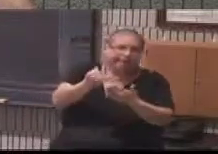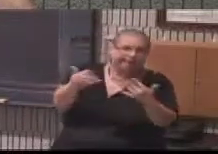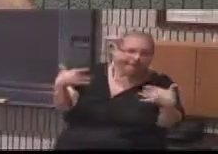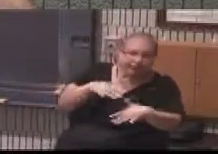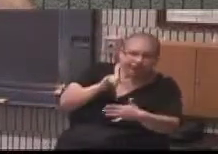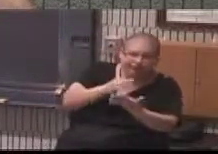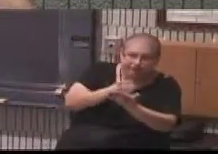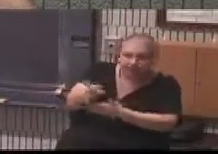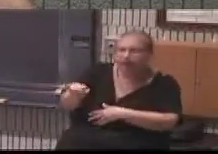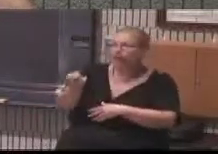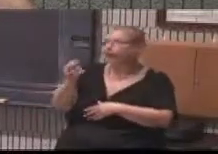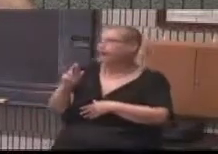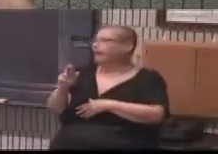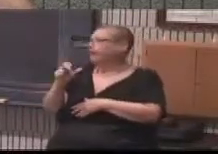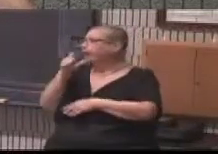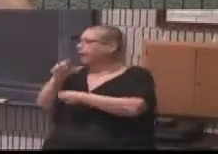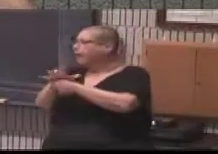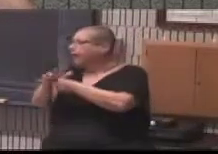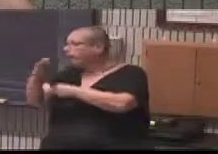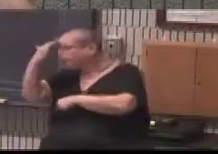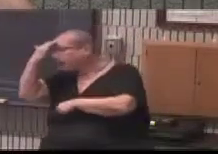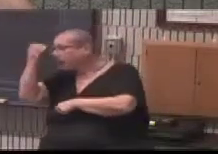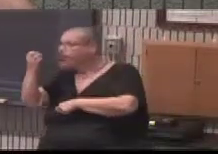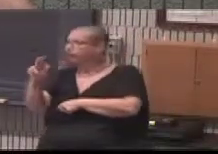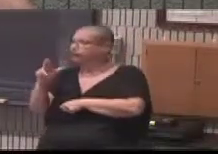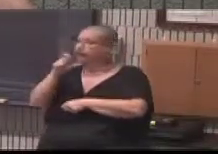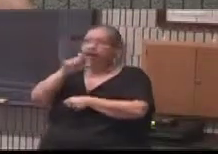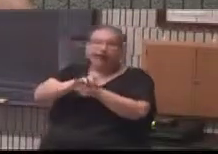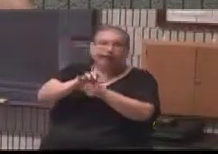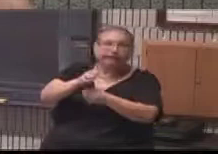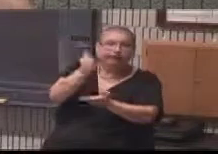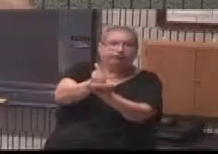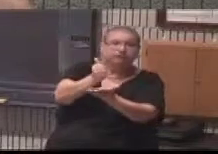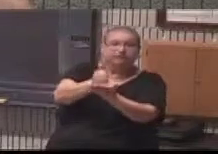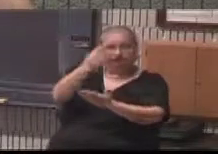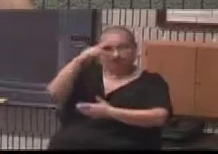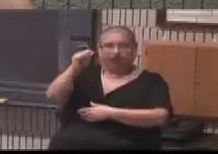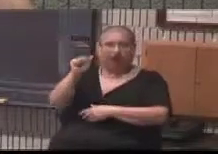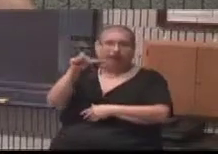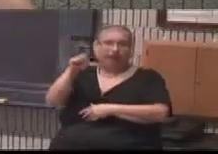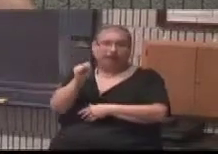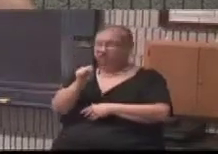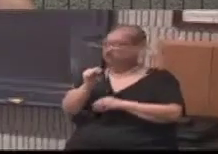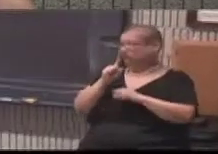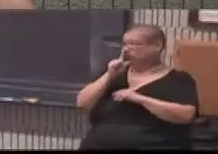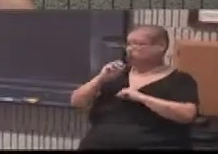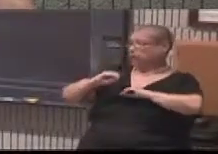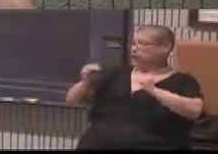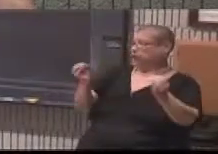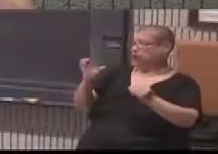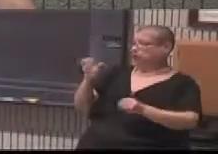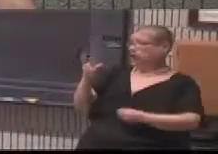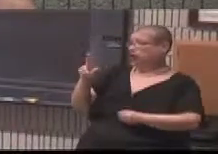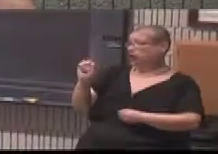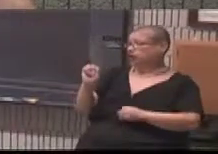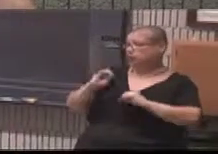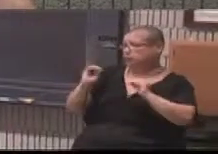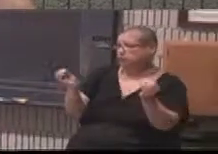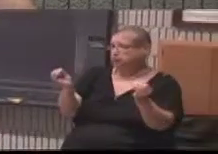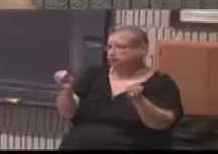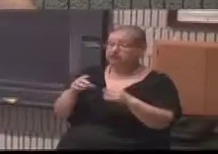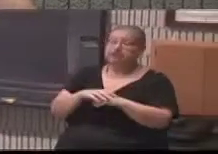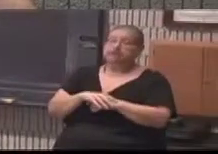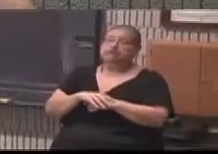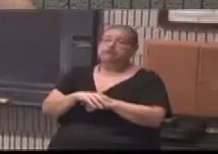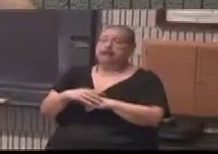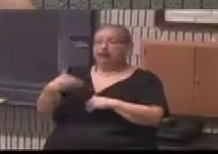knowledge or the fact that there is a lack of treatment, particularly in the case of ALS. There is no cure. There really is only